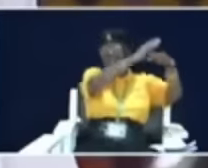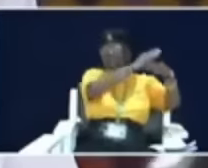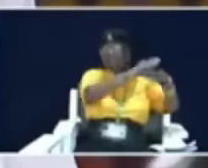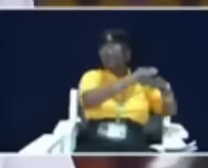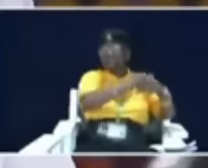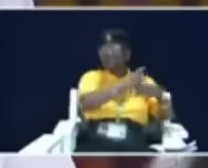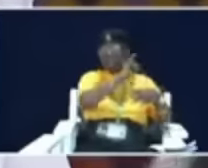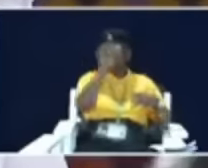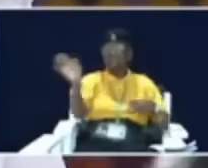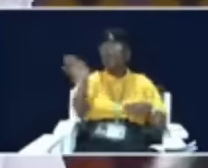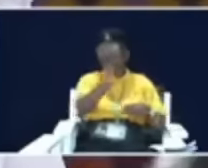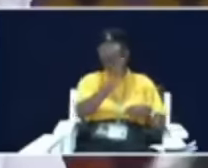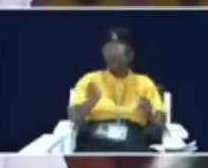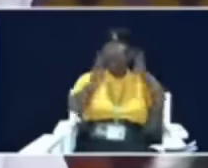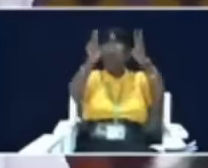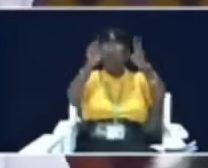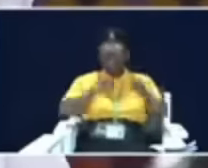I remember very well,